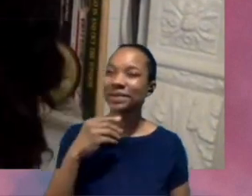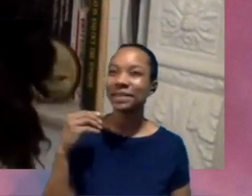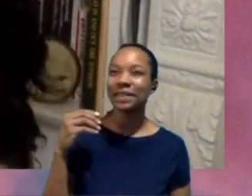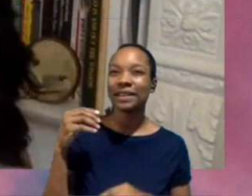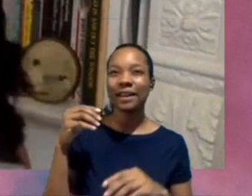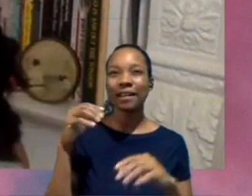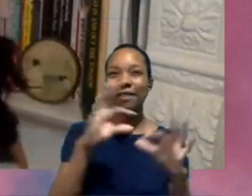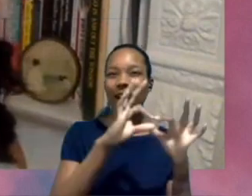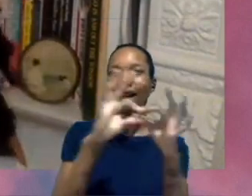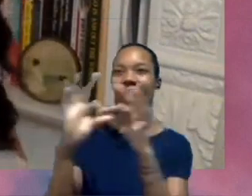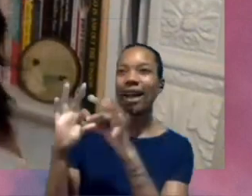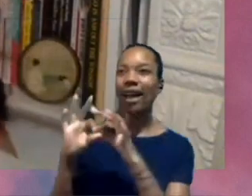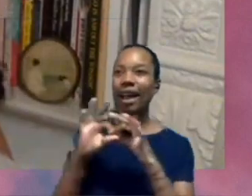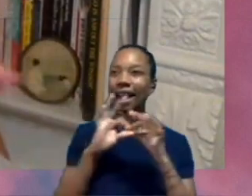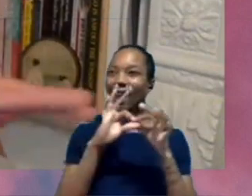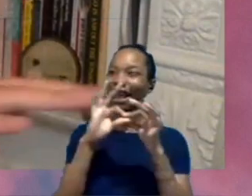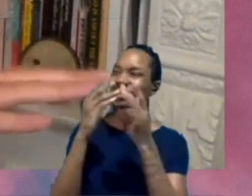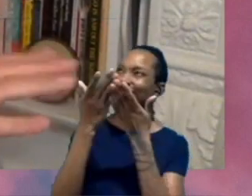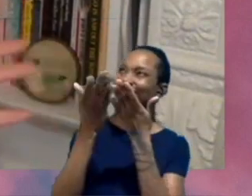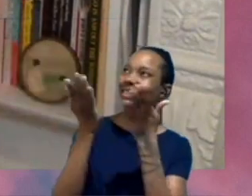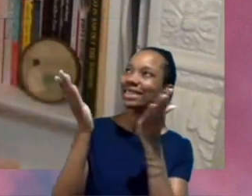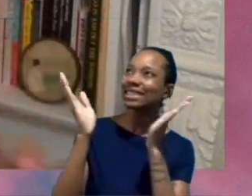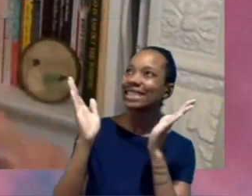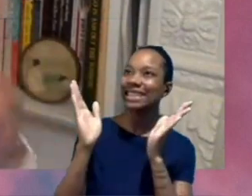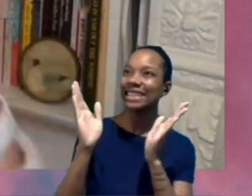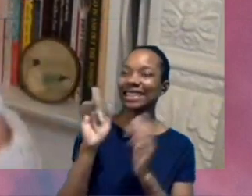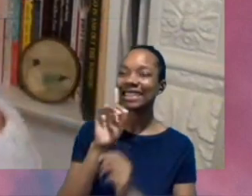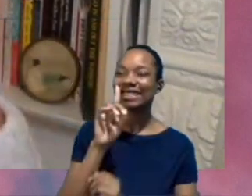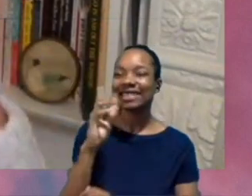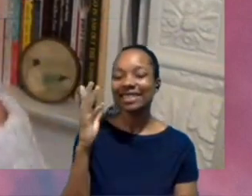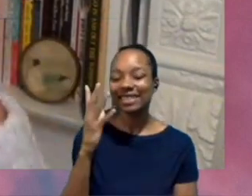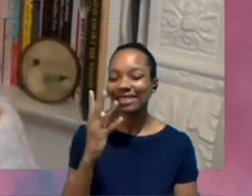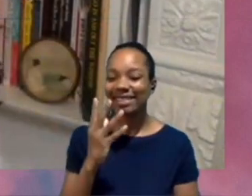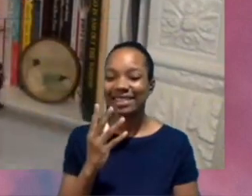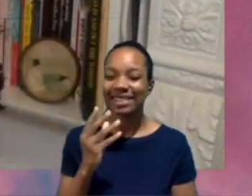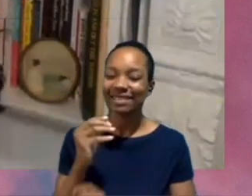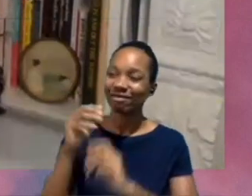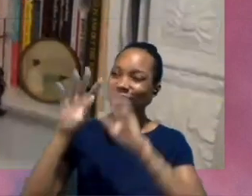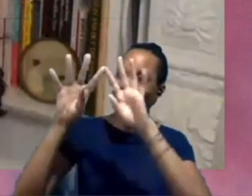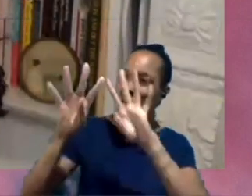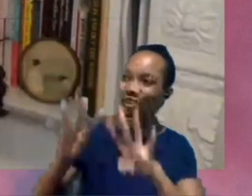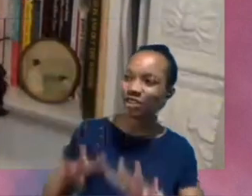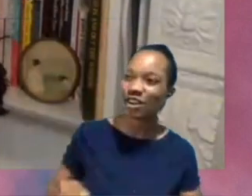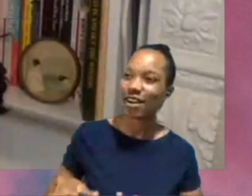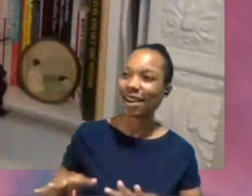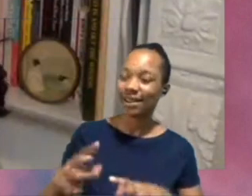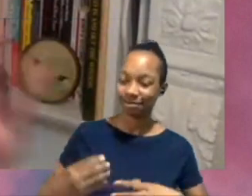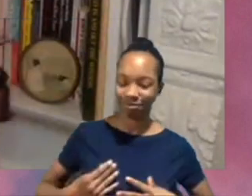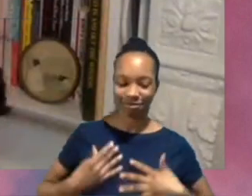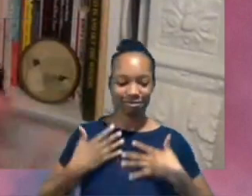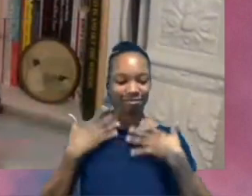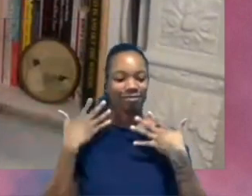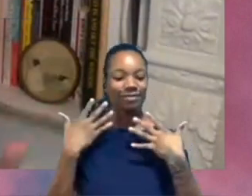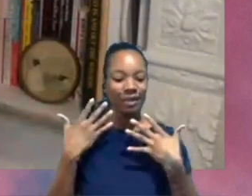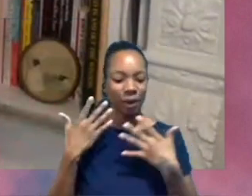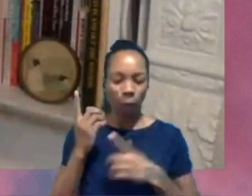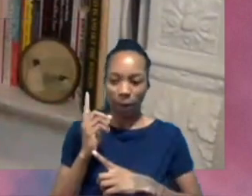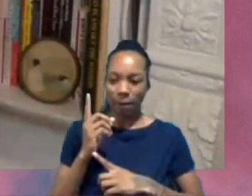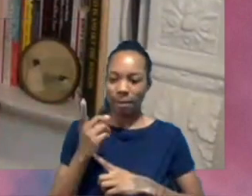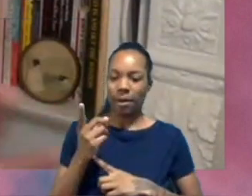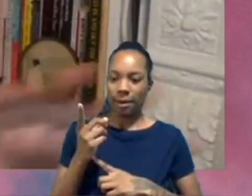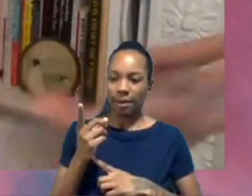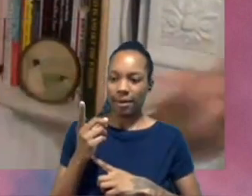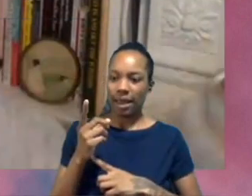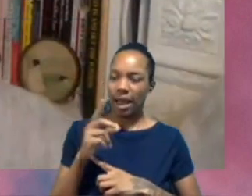the sky in a sweeping curtain that for one blistering moment forms the unmistakable